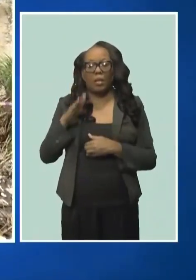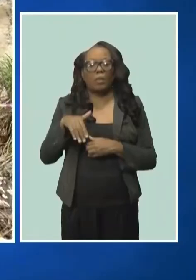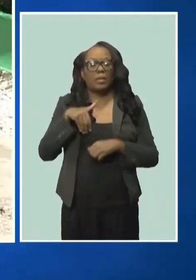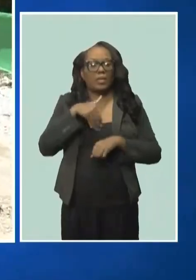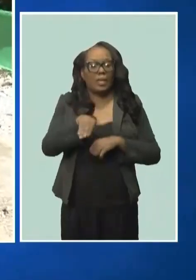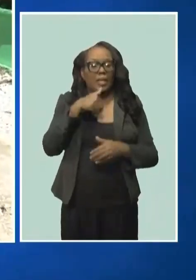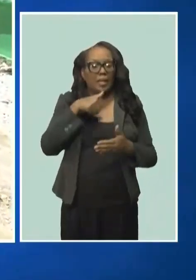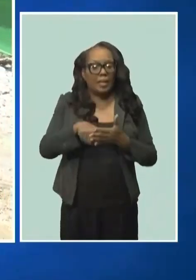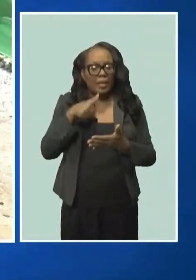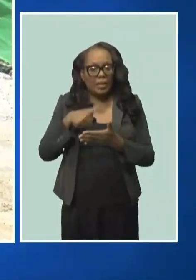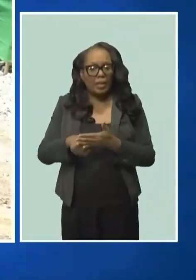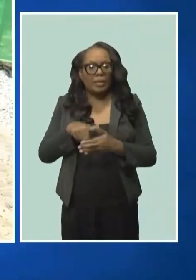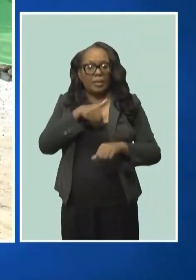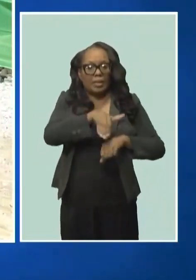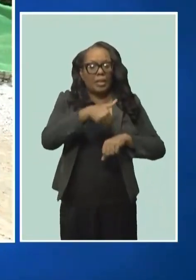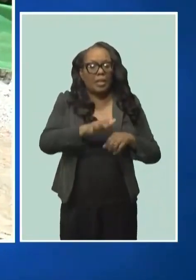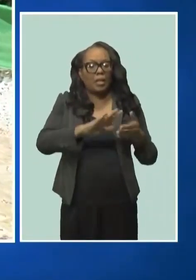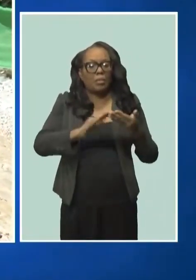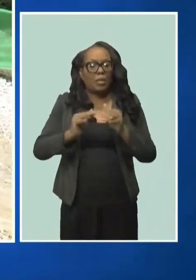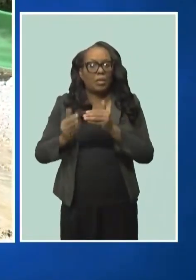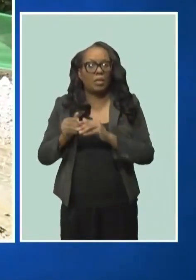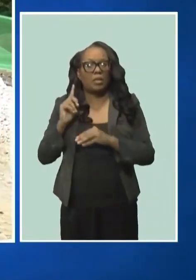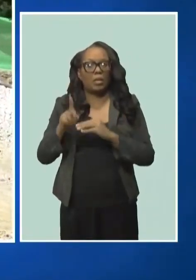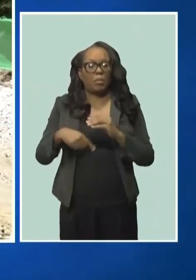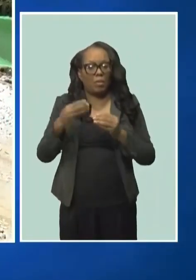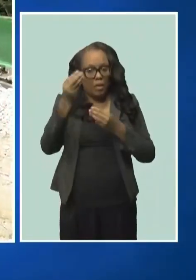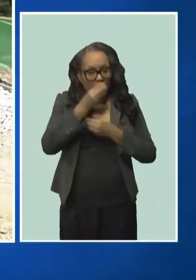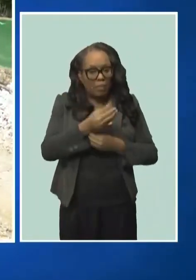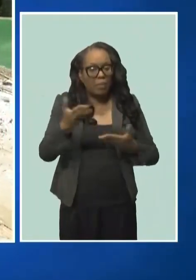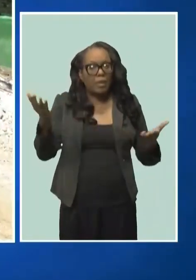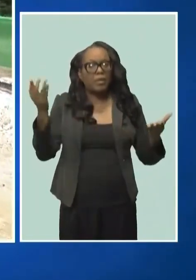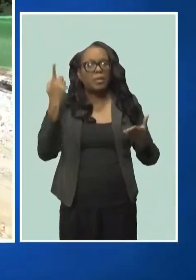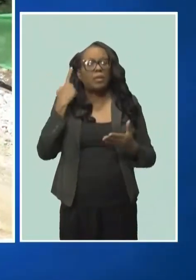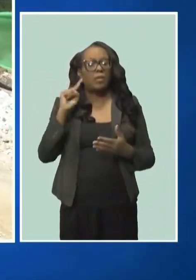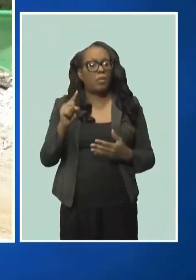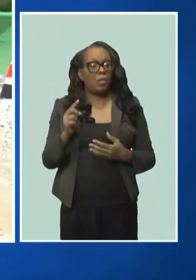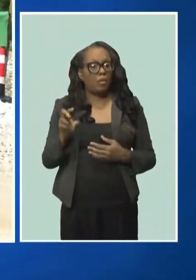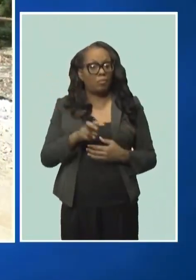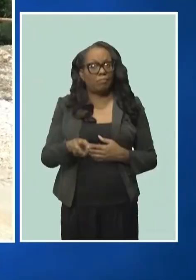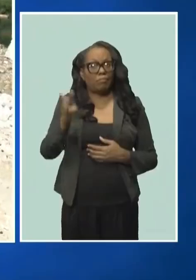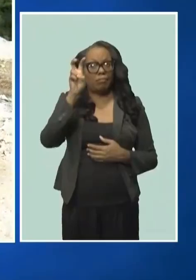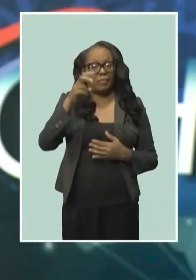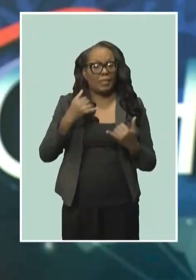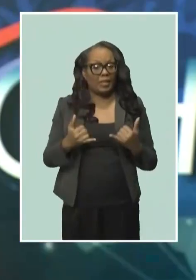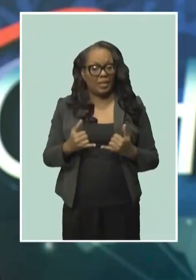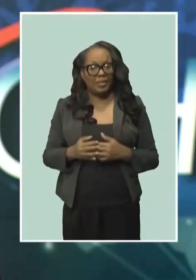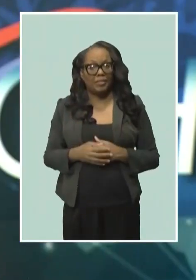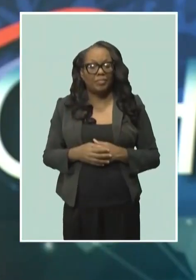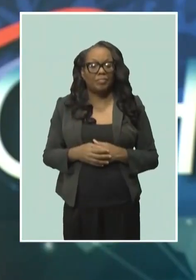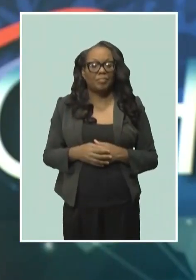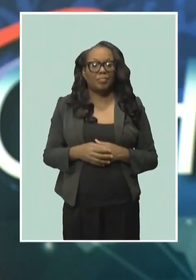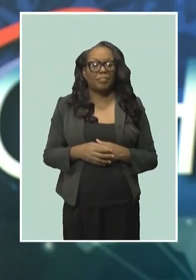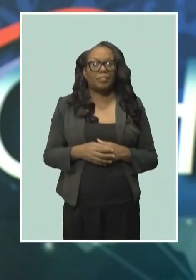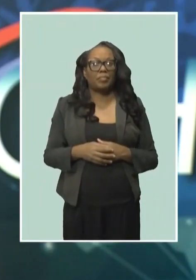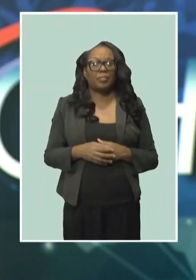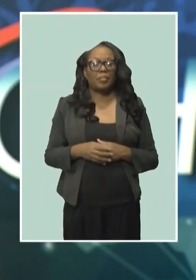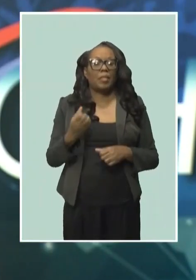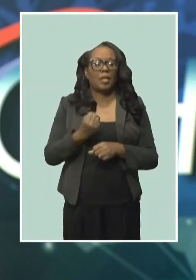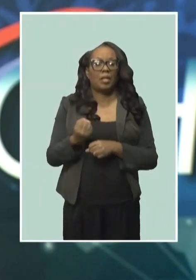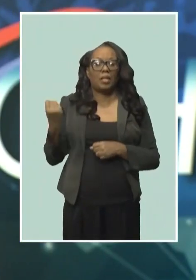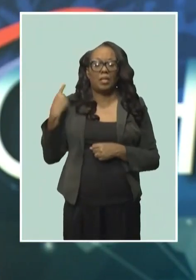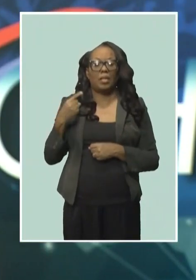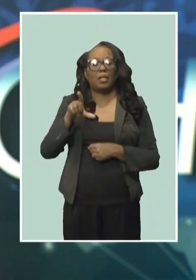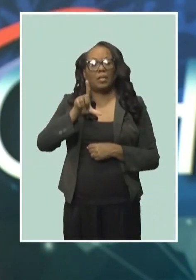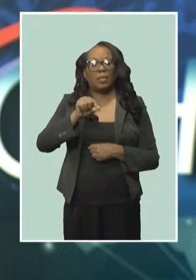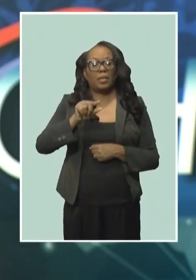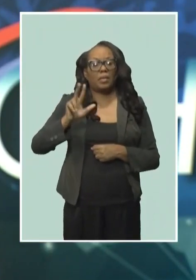to update them on the outcome of the site visit. Shakyra Griffith, CBC News. Well, 2023 has been